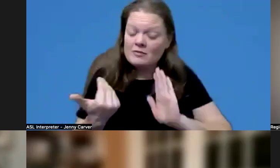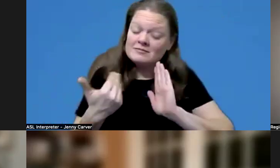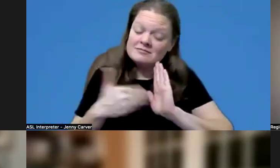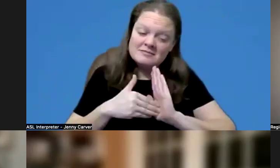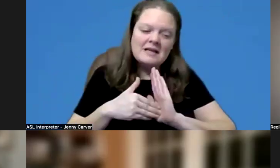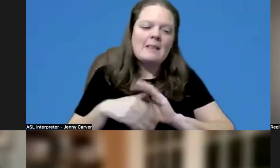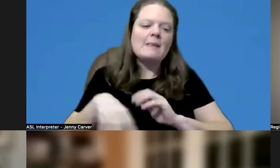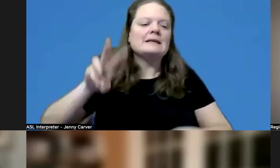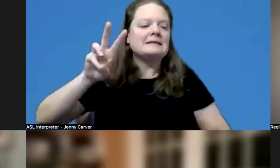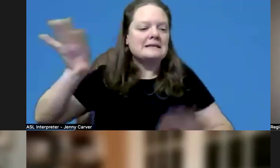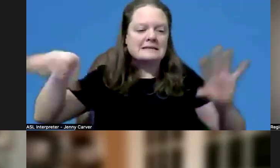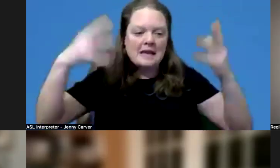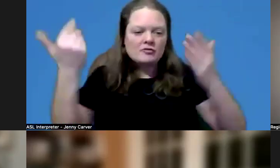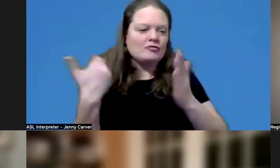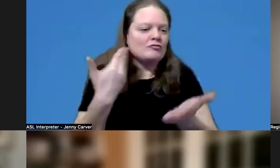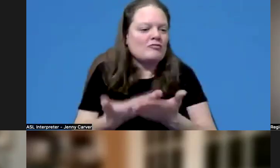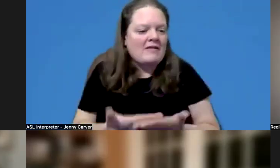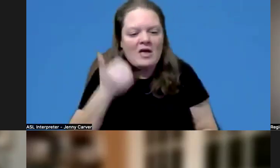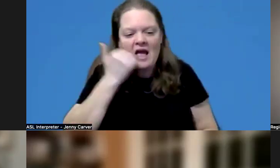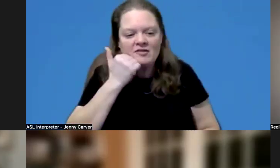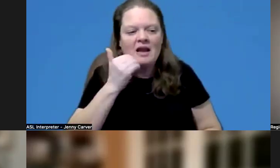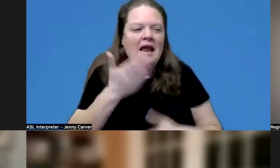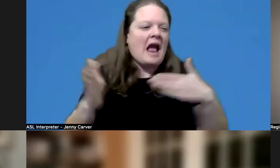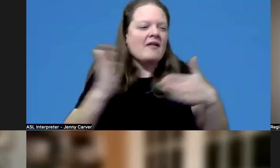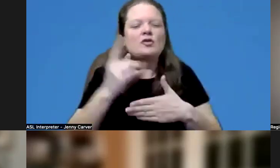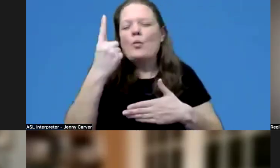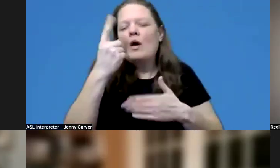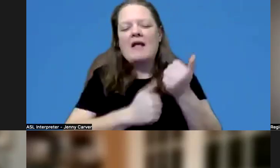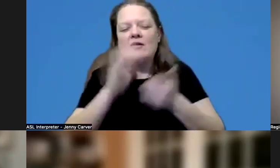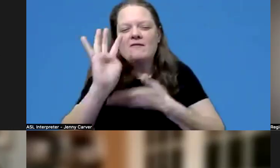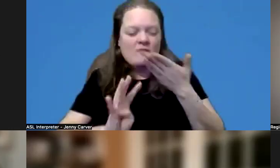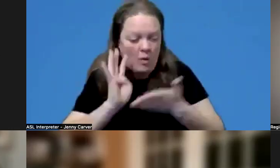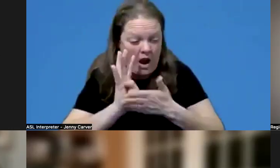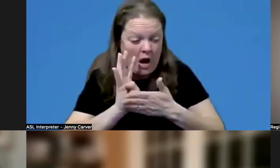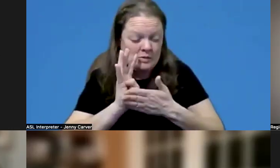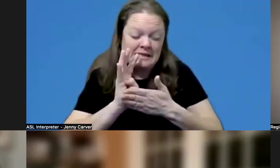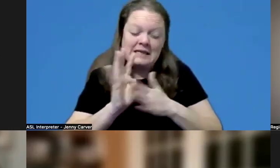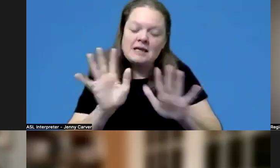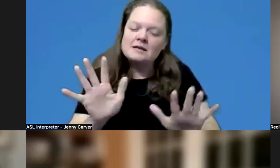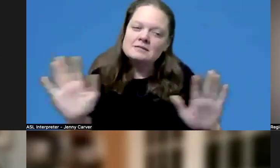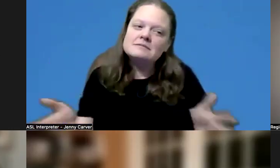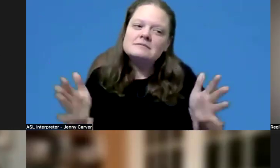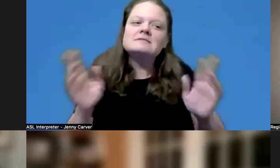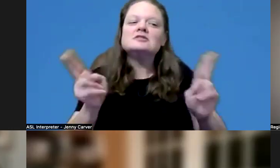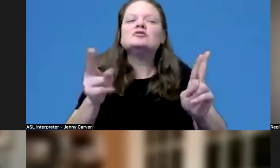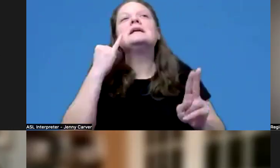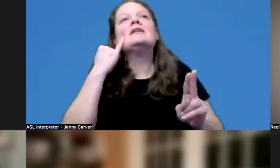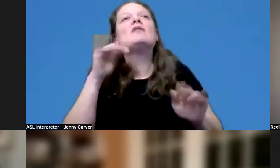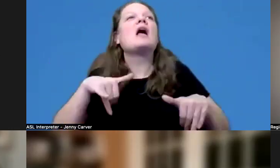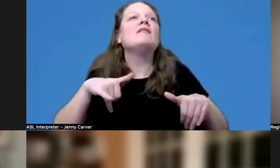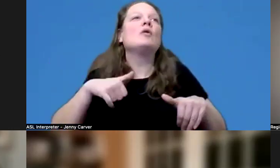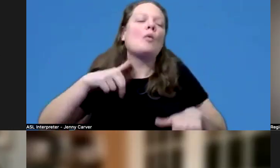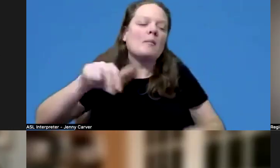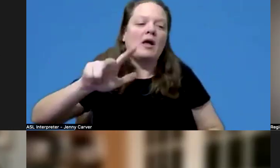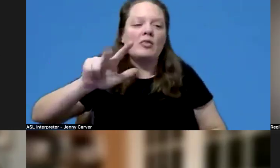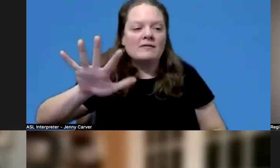there's about 6 ambulance arrivals per day, on average one every 4 hours. I would urge everybody that hasn't taken a field trip to walk by 35K. There's